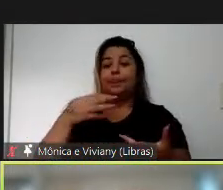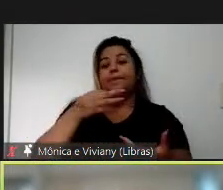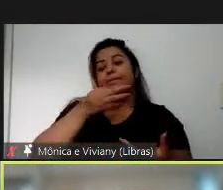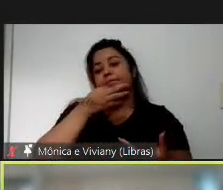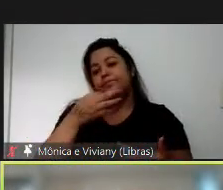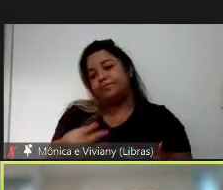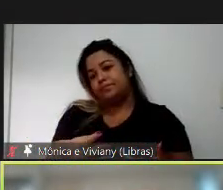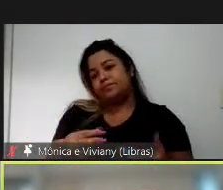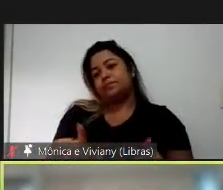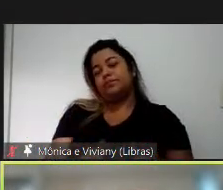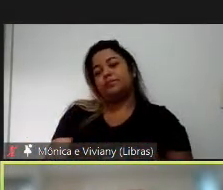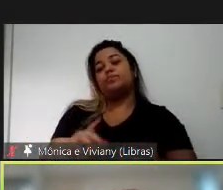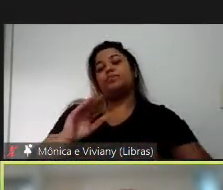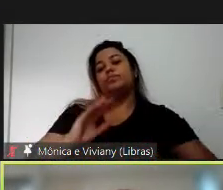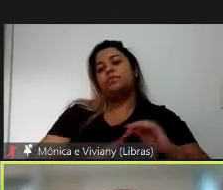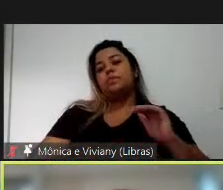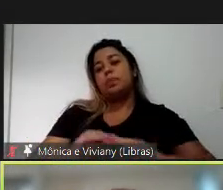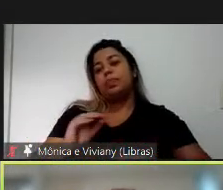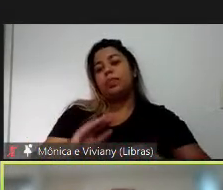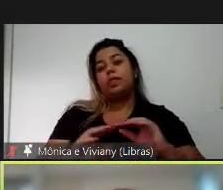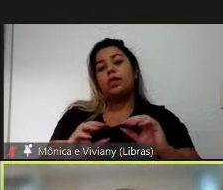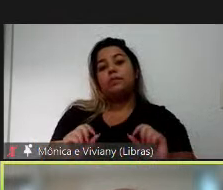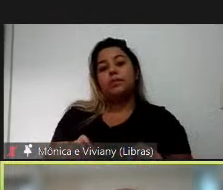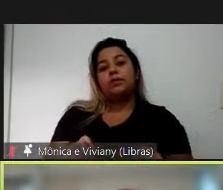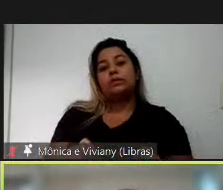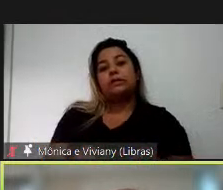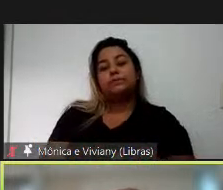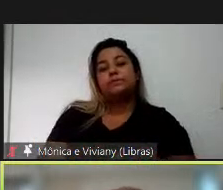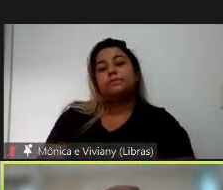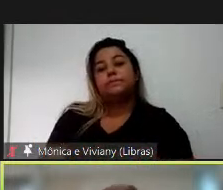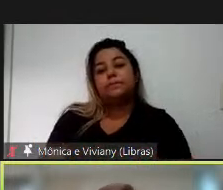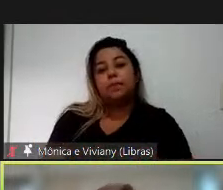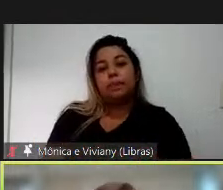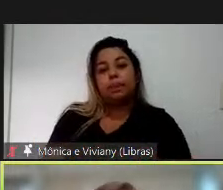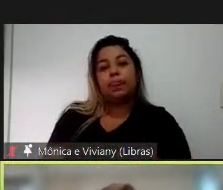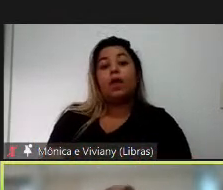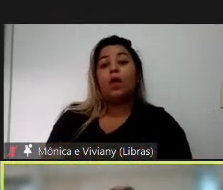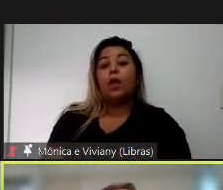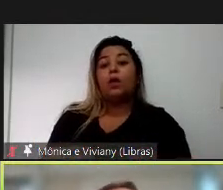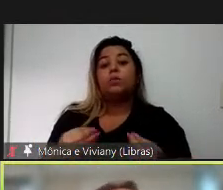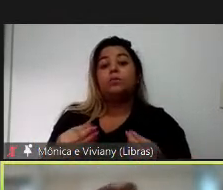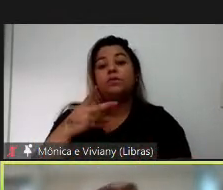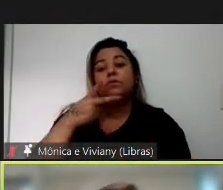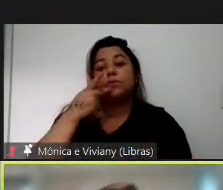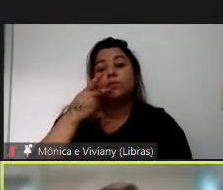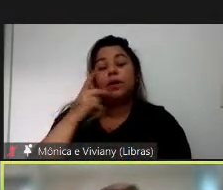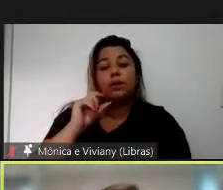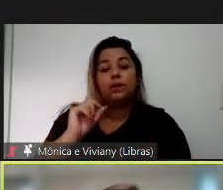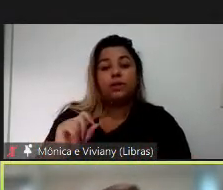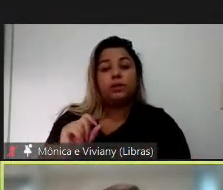that are recommendations for nutrition.